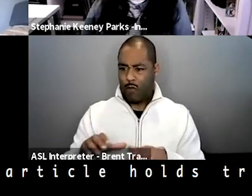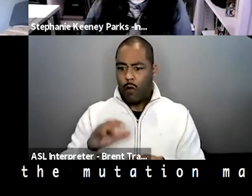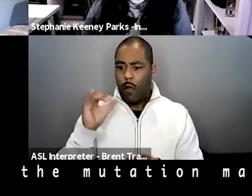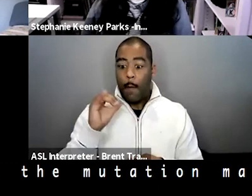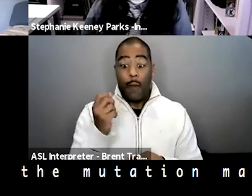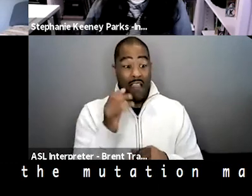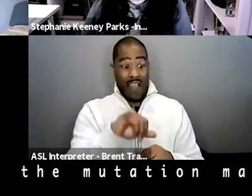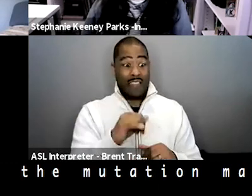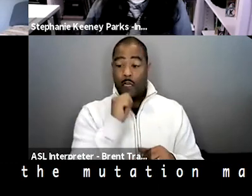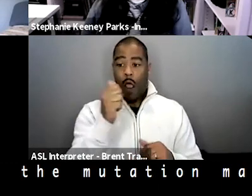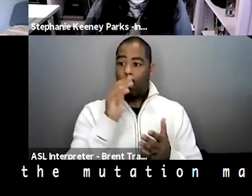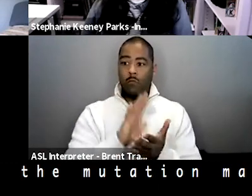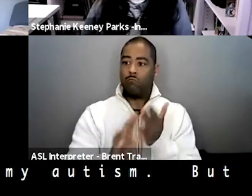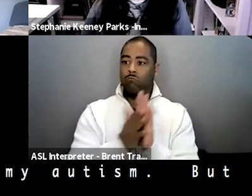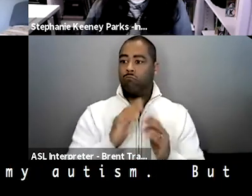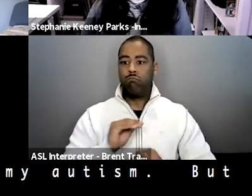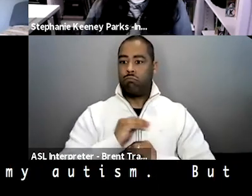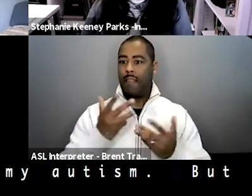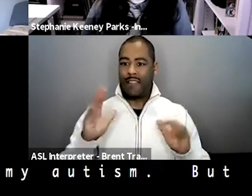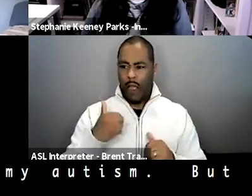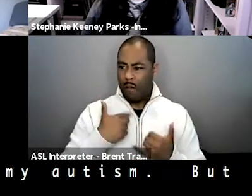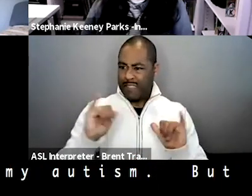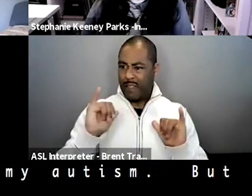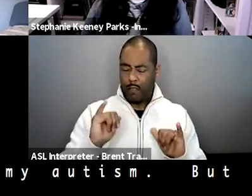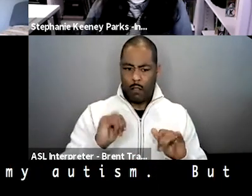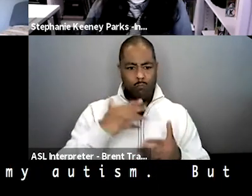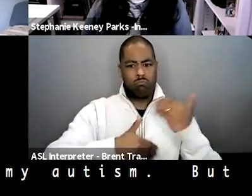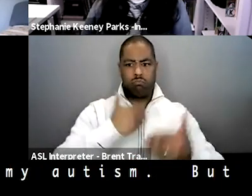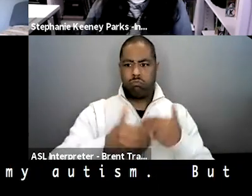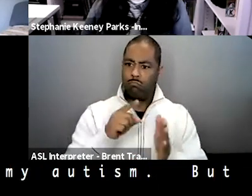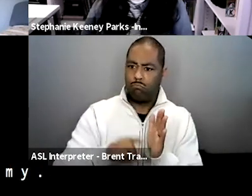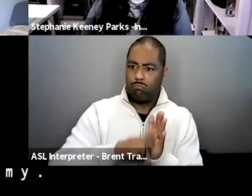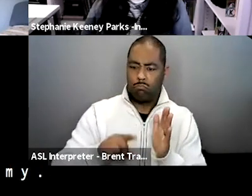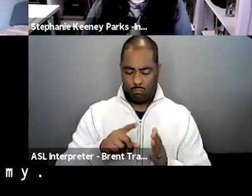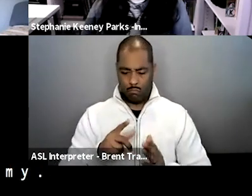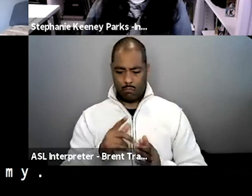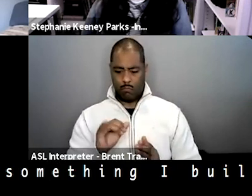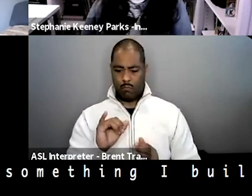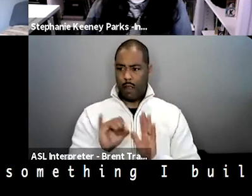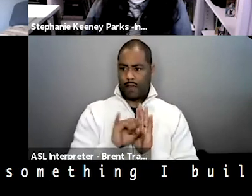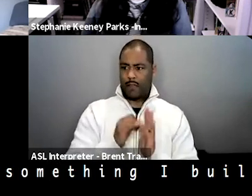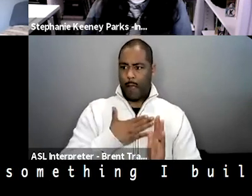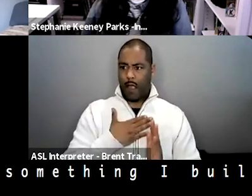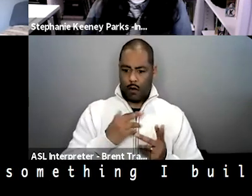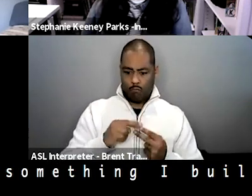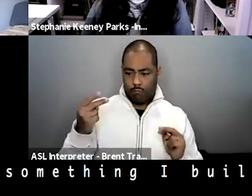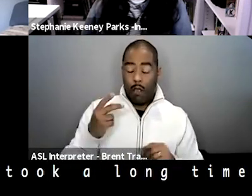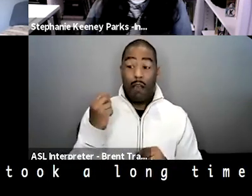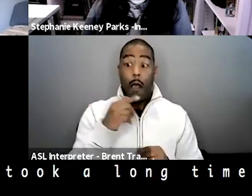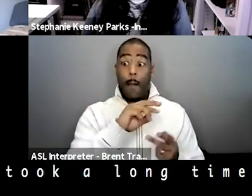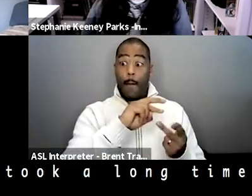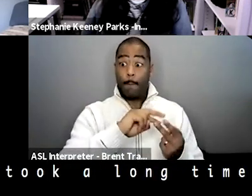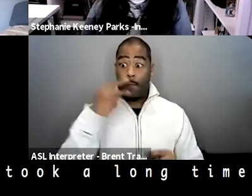of me. But ultimately, what I said in the article holds true, which is that the mutation may have caused my autism, but it didn't cause